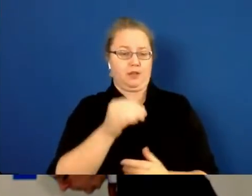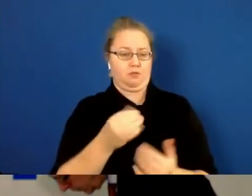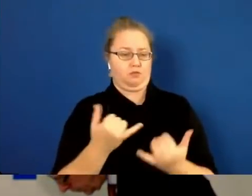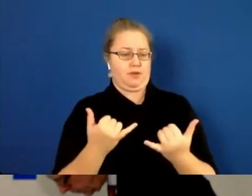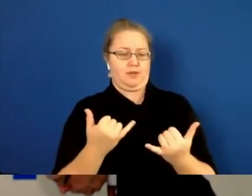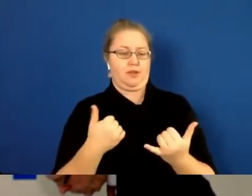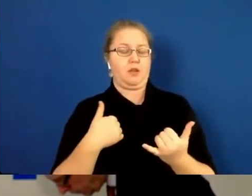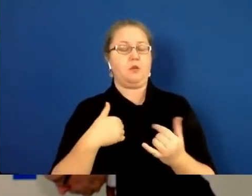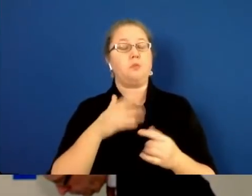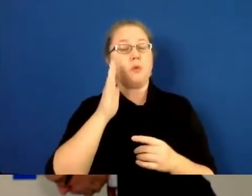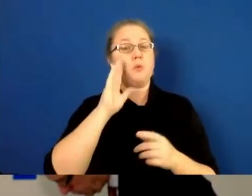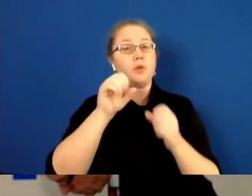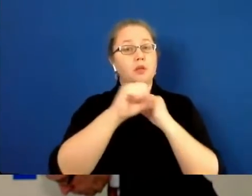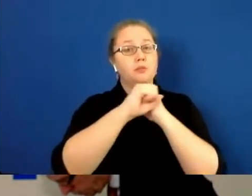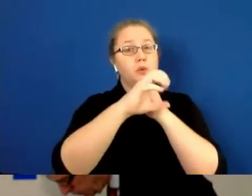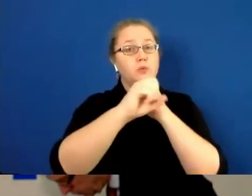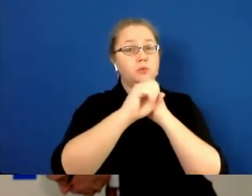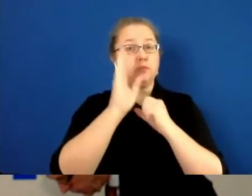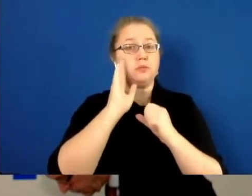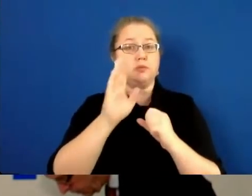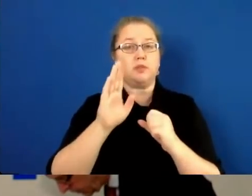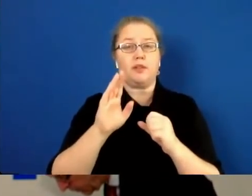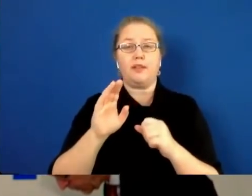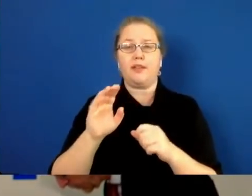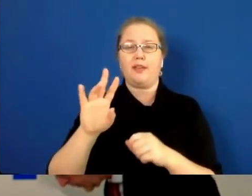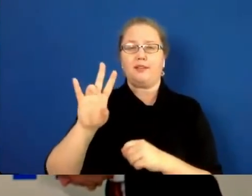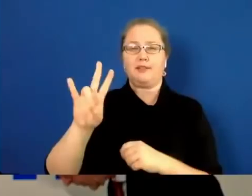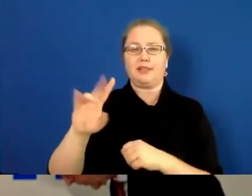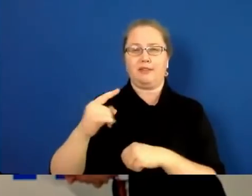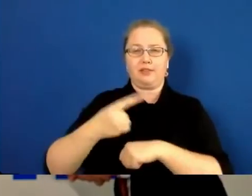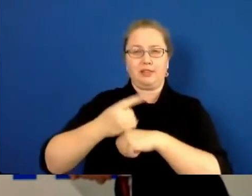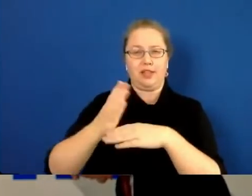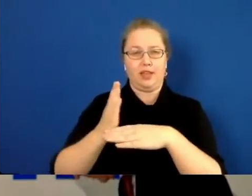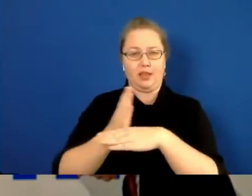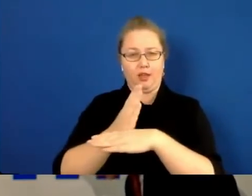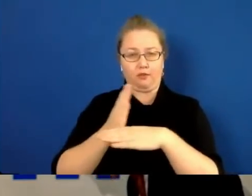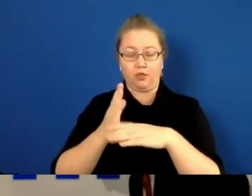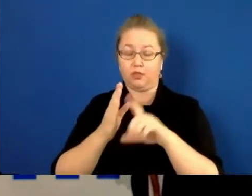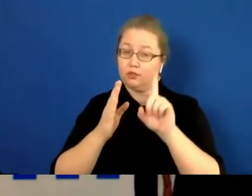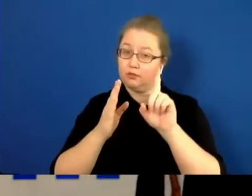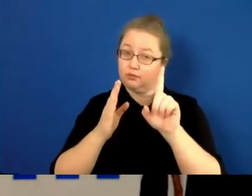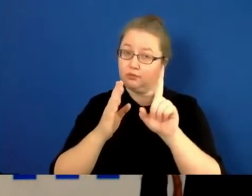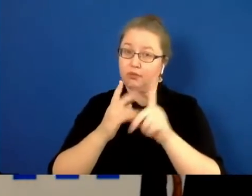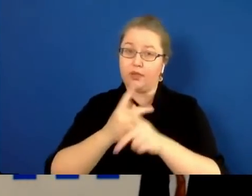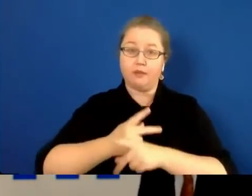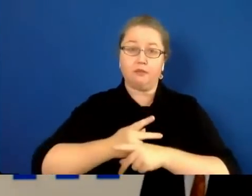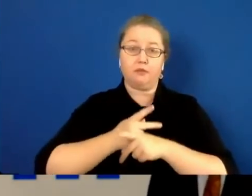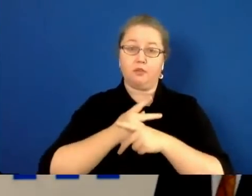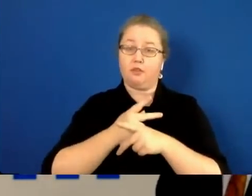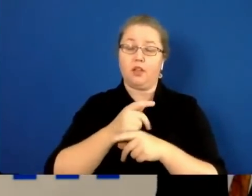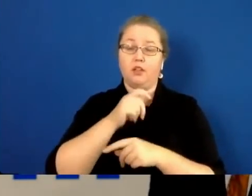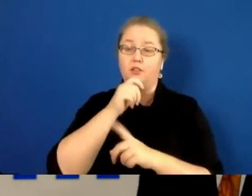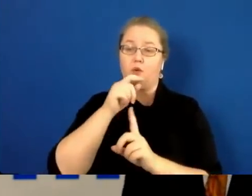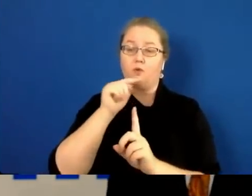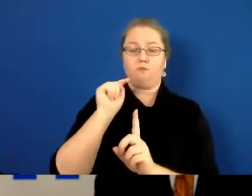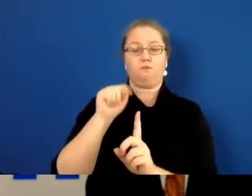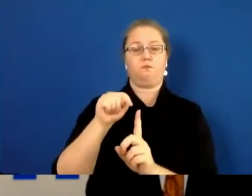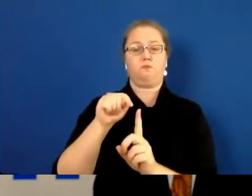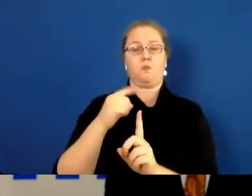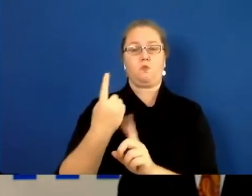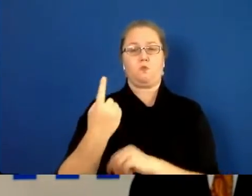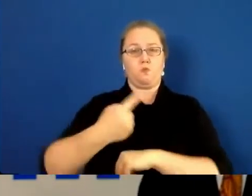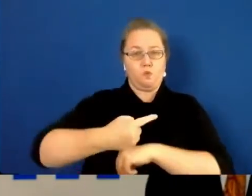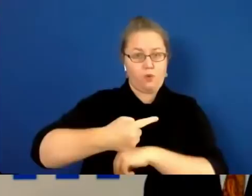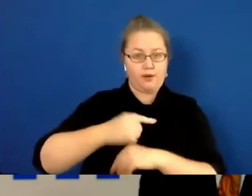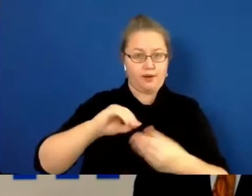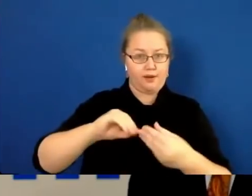ask about positivity rate. Do we know what the positivity rate is in the Fraser Health region, or more specifically Surrey? And is